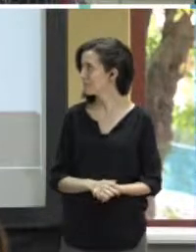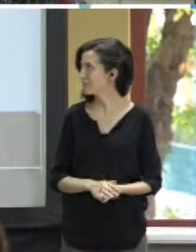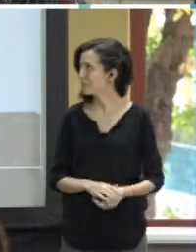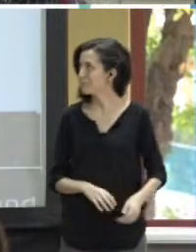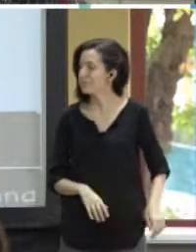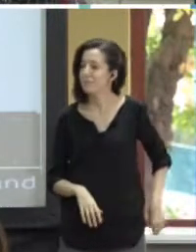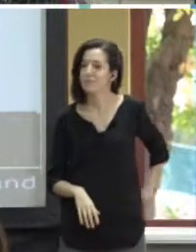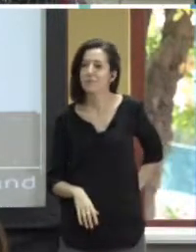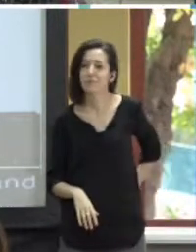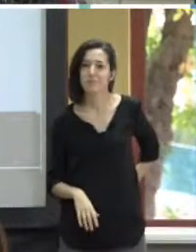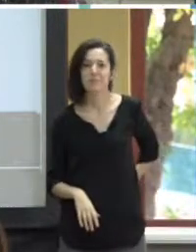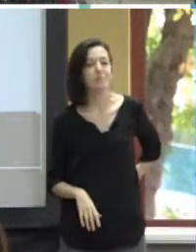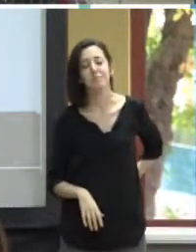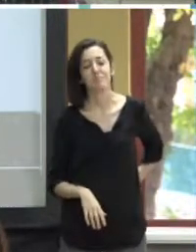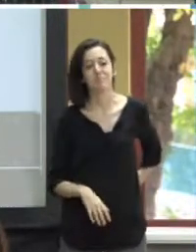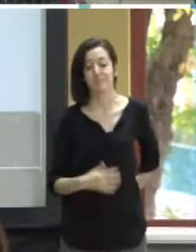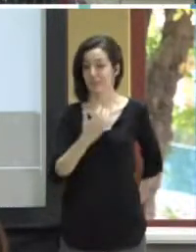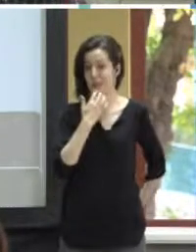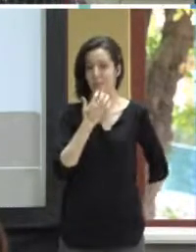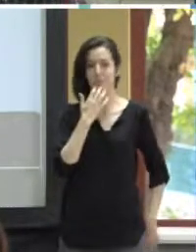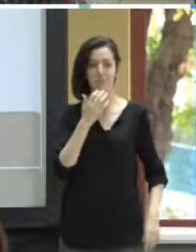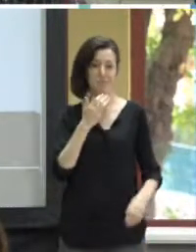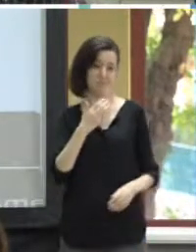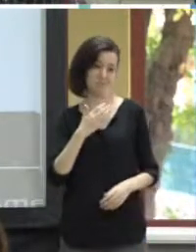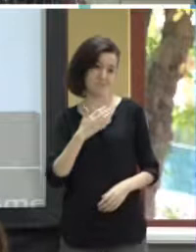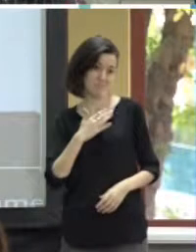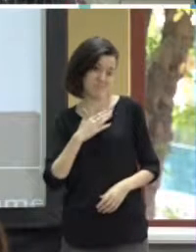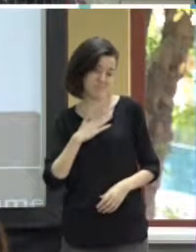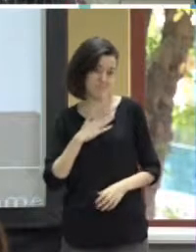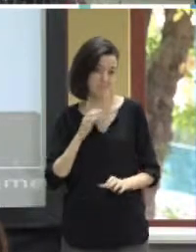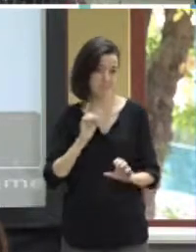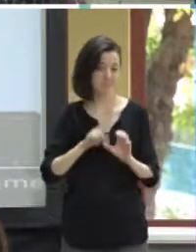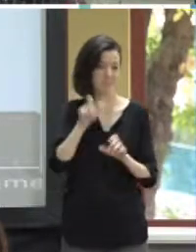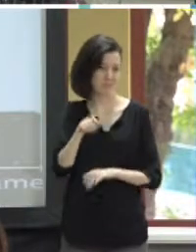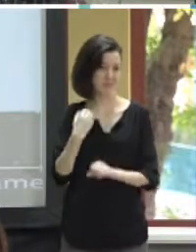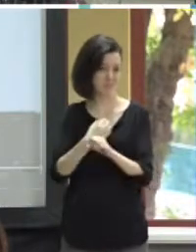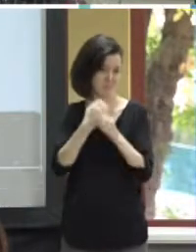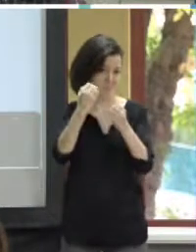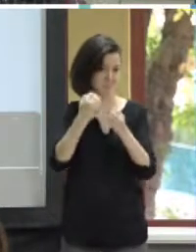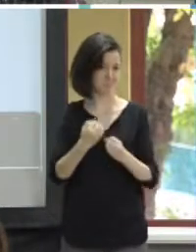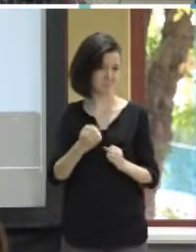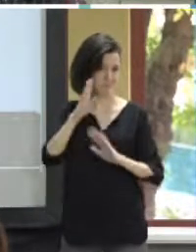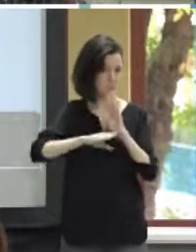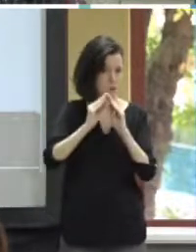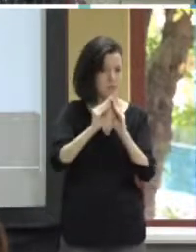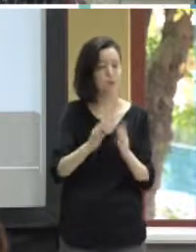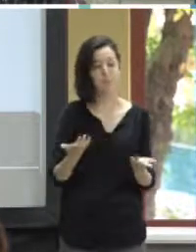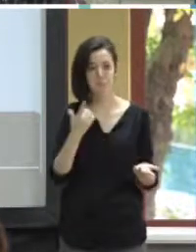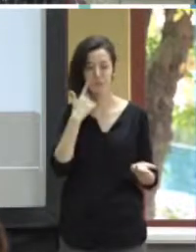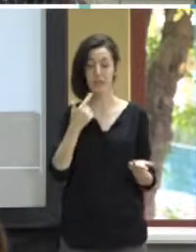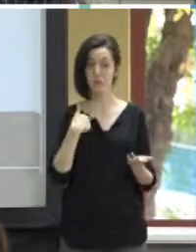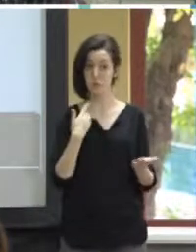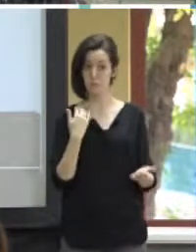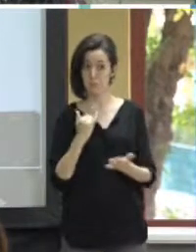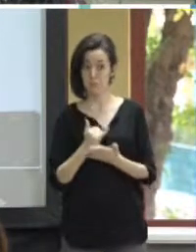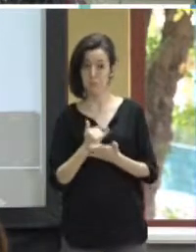programmers came along and said, like, I tested the beacon on the suitcase and it worked. And I was like, well, how did it work? And so